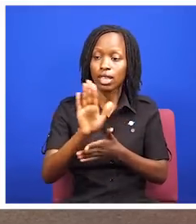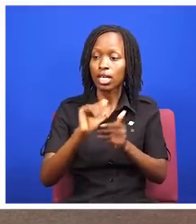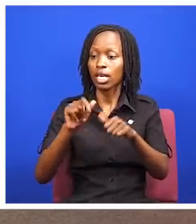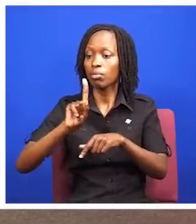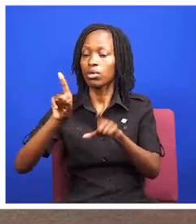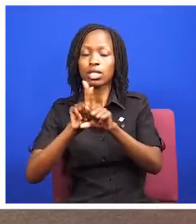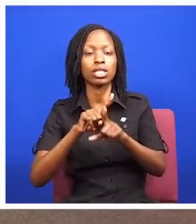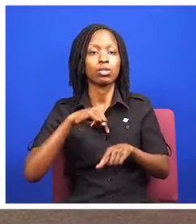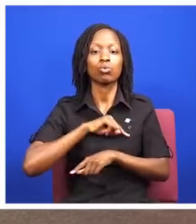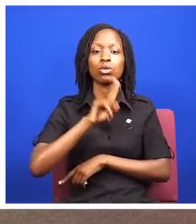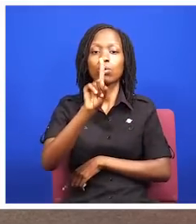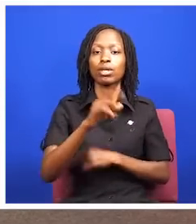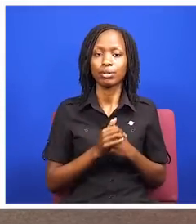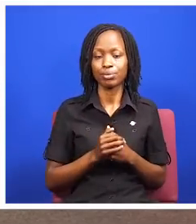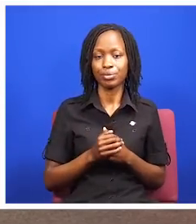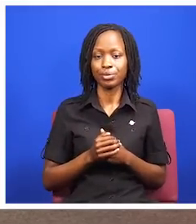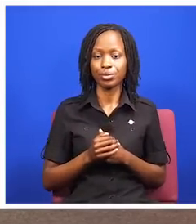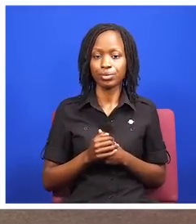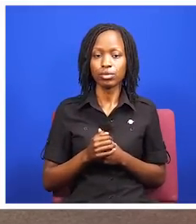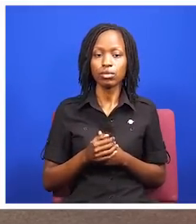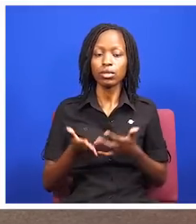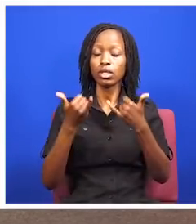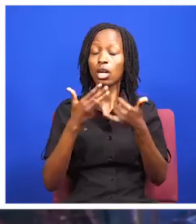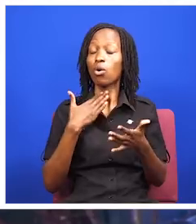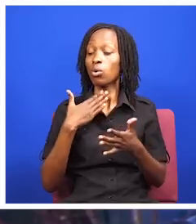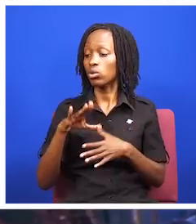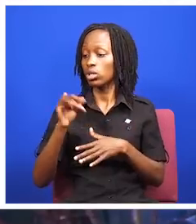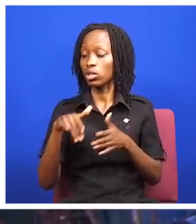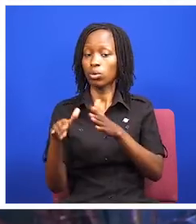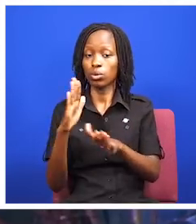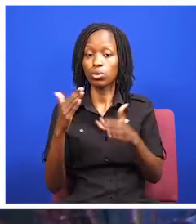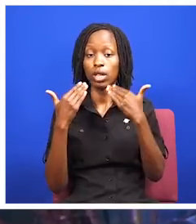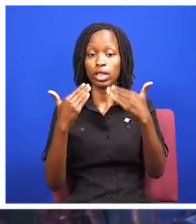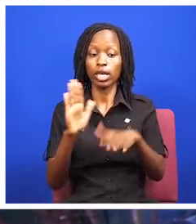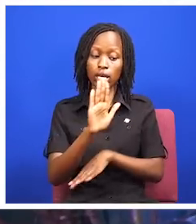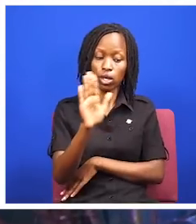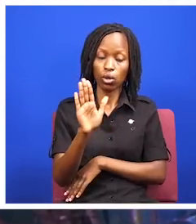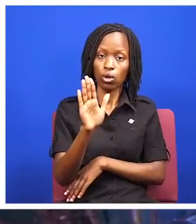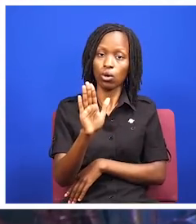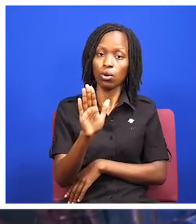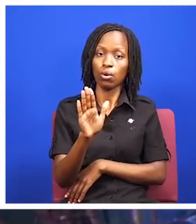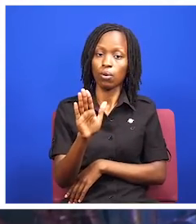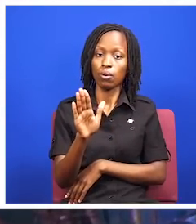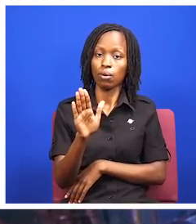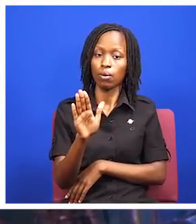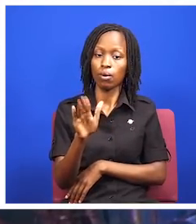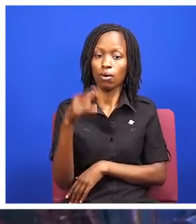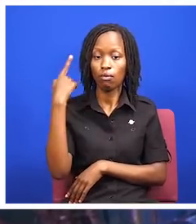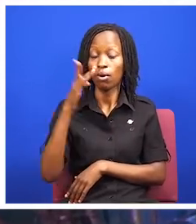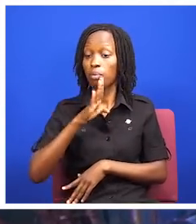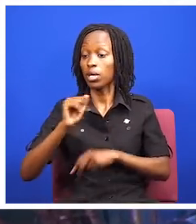may be one as we are one. Yes. So I want to take this opportunity to thank you very much